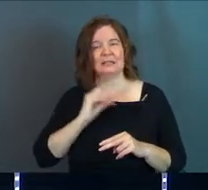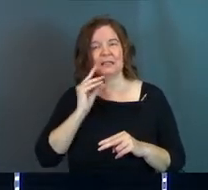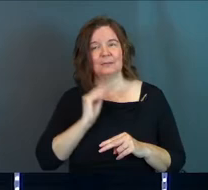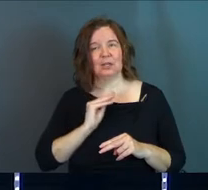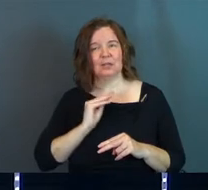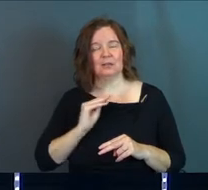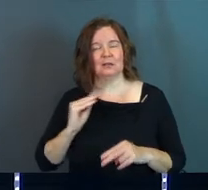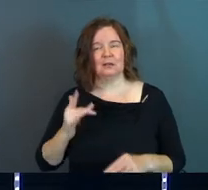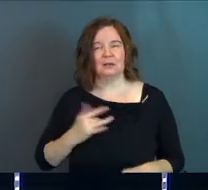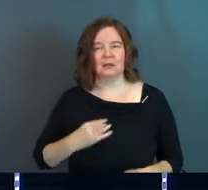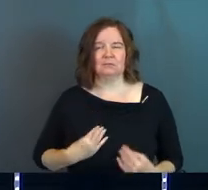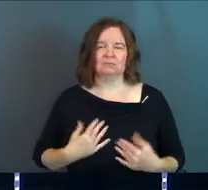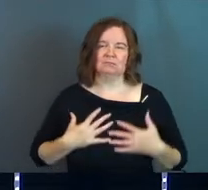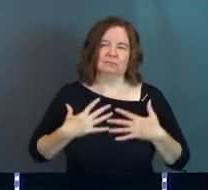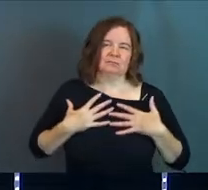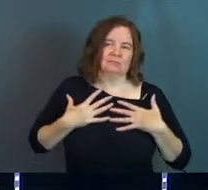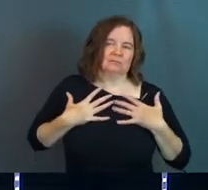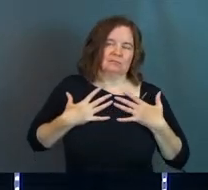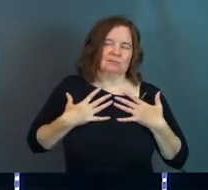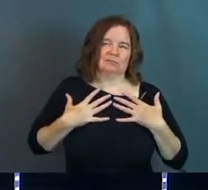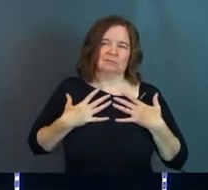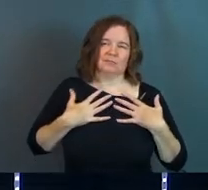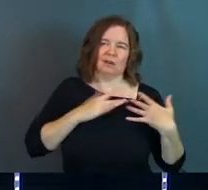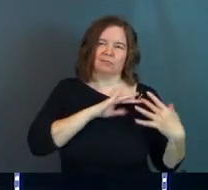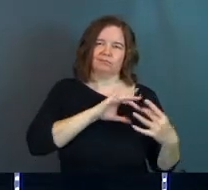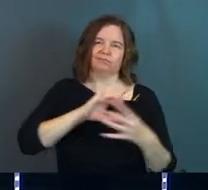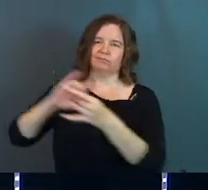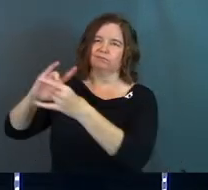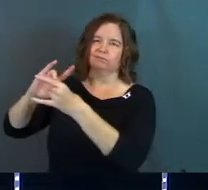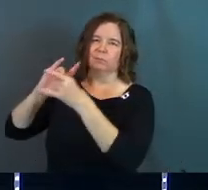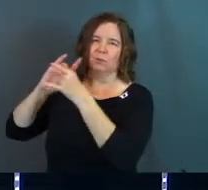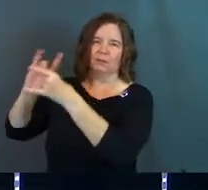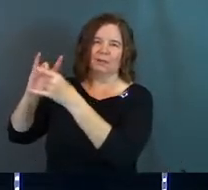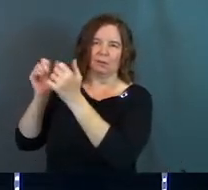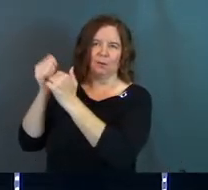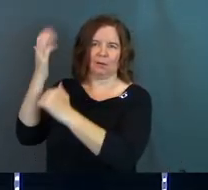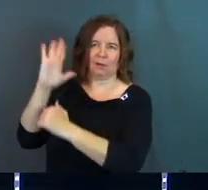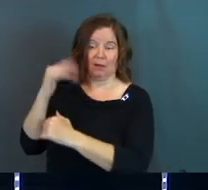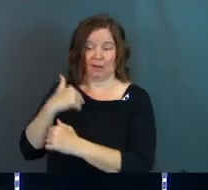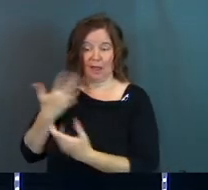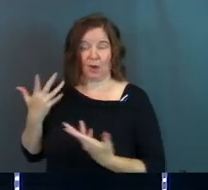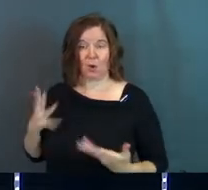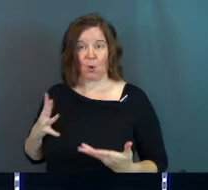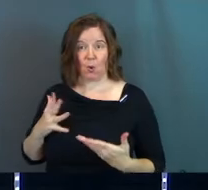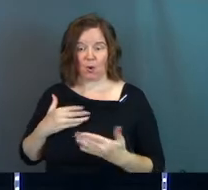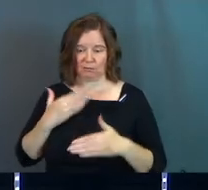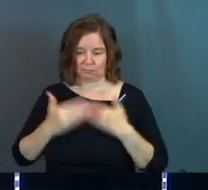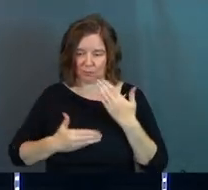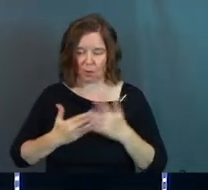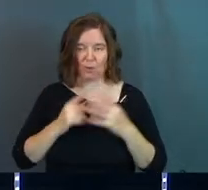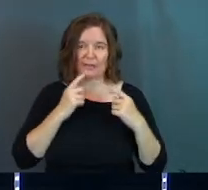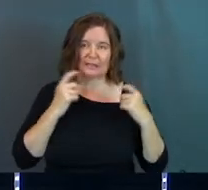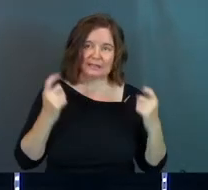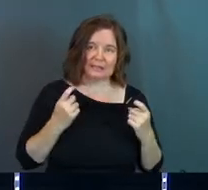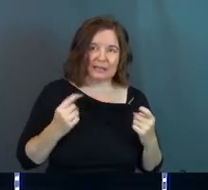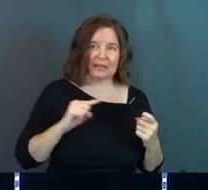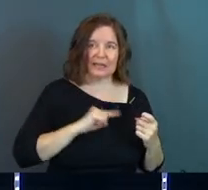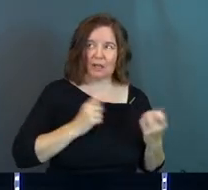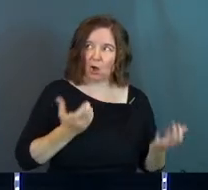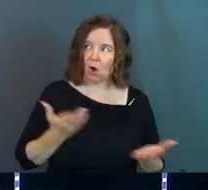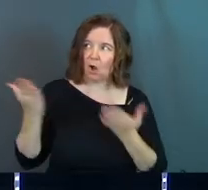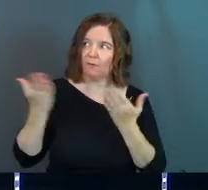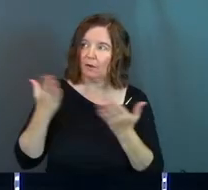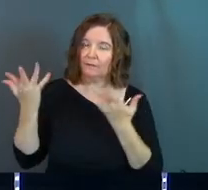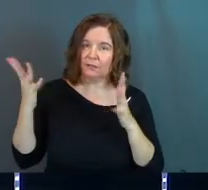the joy of a restored relationship with God. Because I'd already moved through all the sin and guilt offerings with